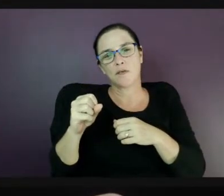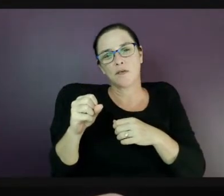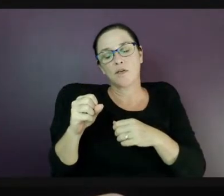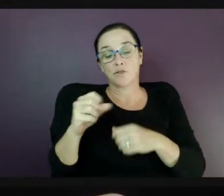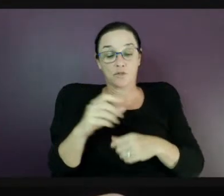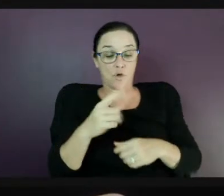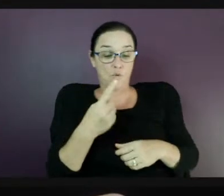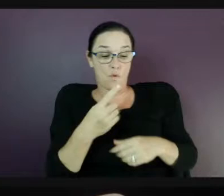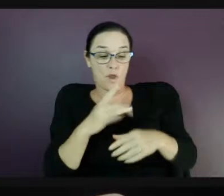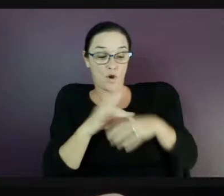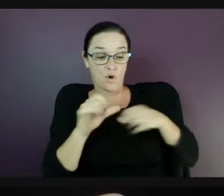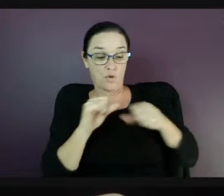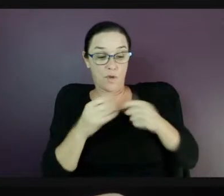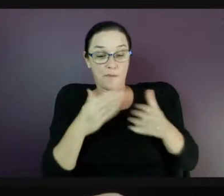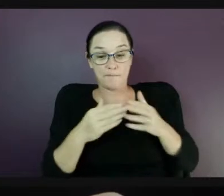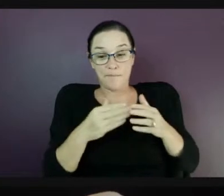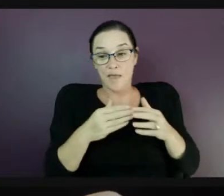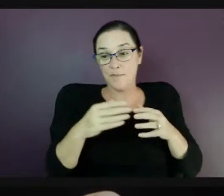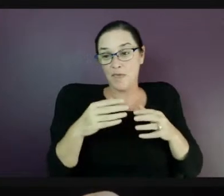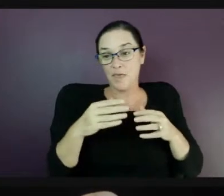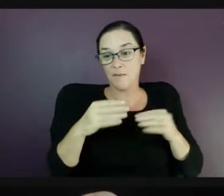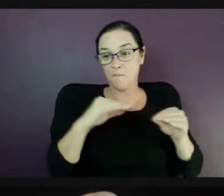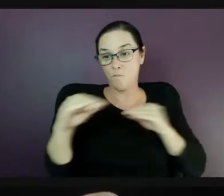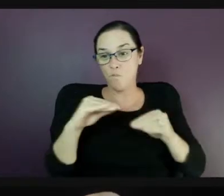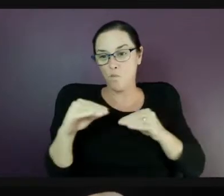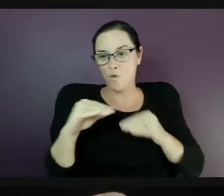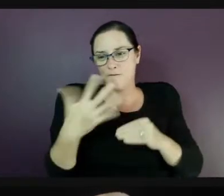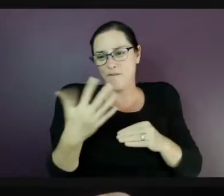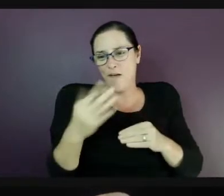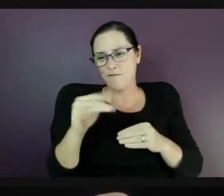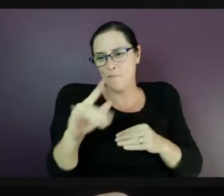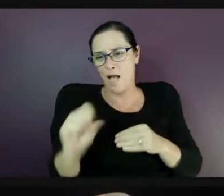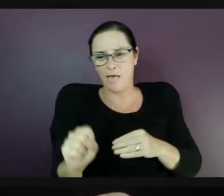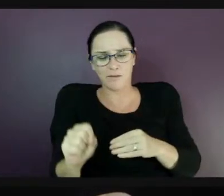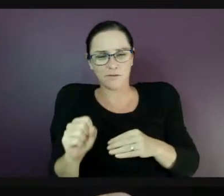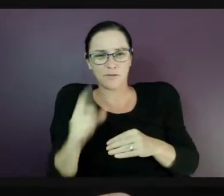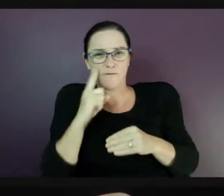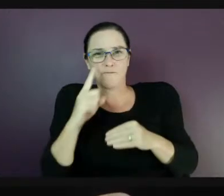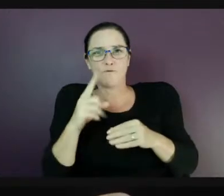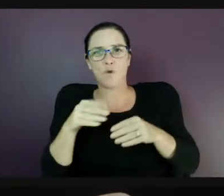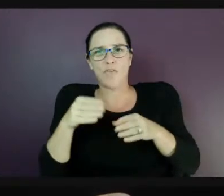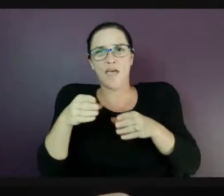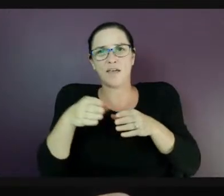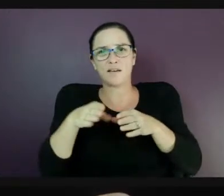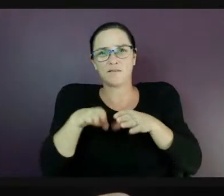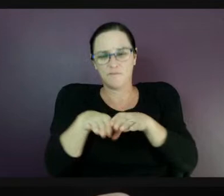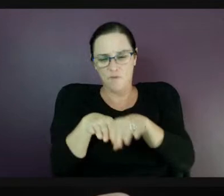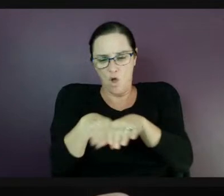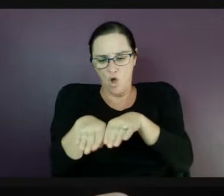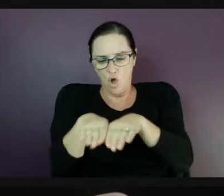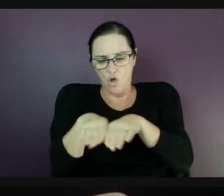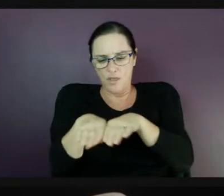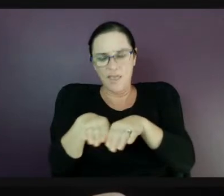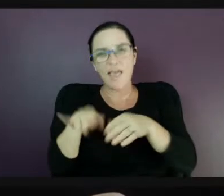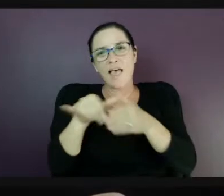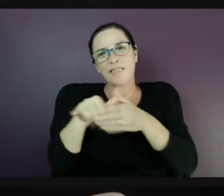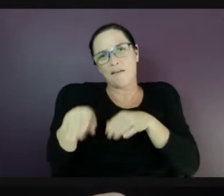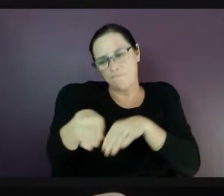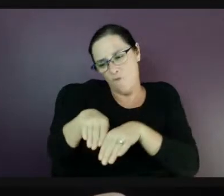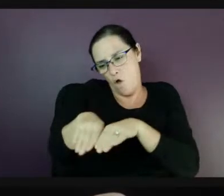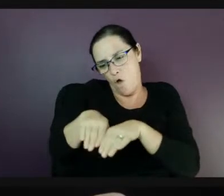If you have 5 or 10 miles of a thing moving only, let's say, 6 inches upwards, and that fault is down at, let's say,